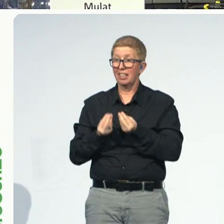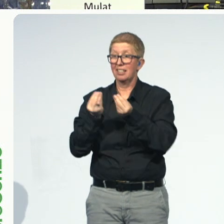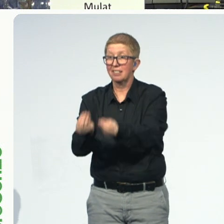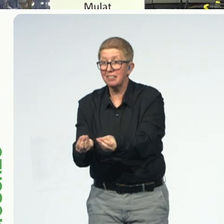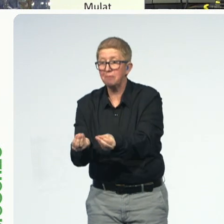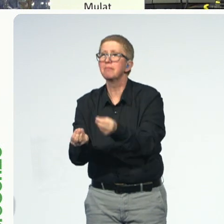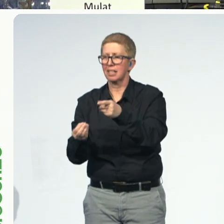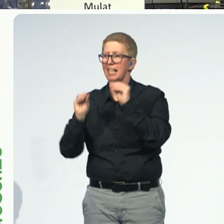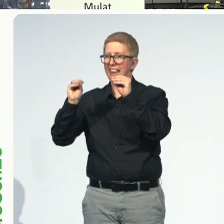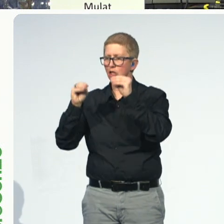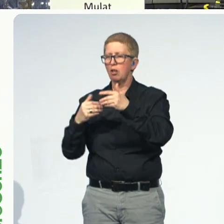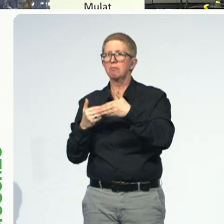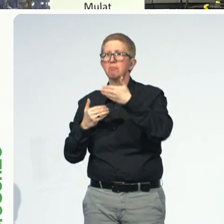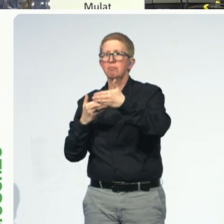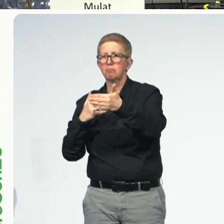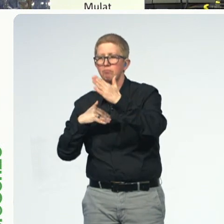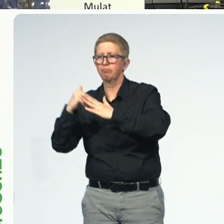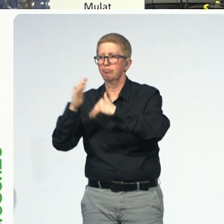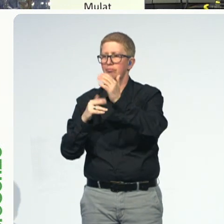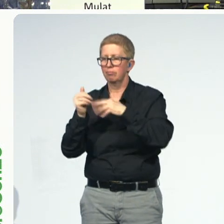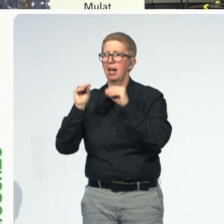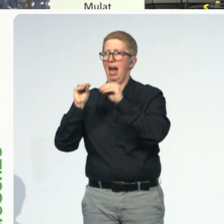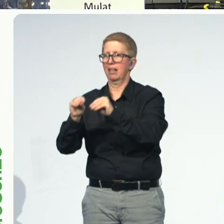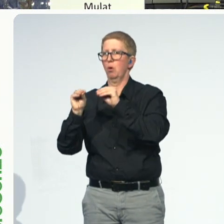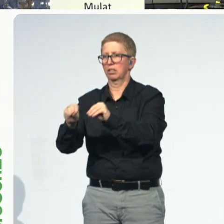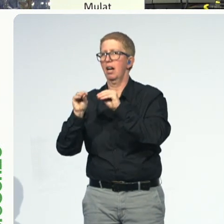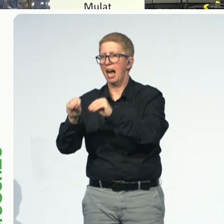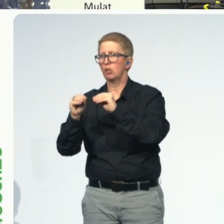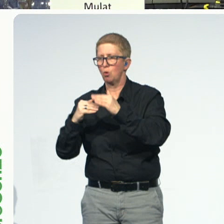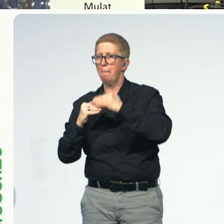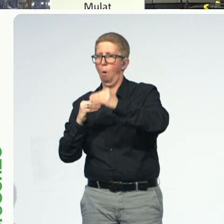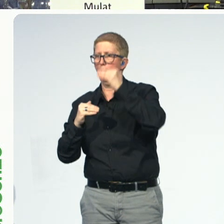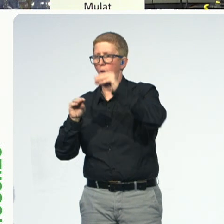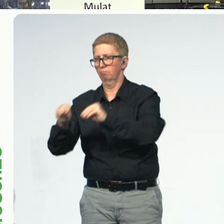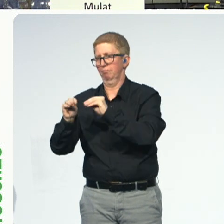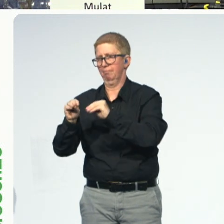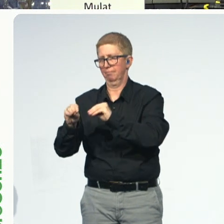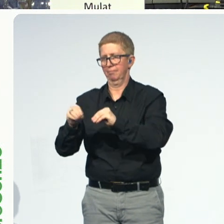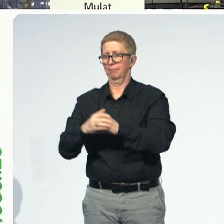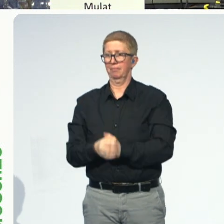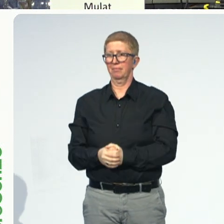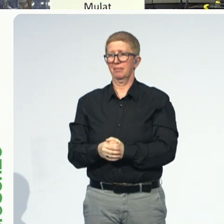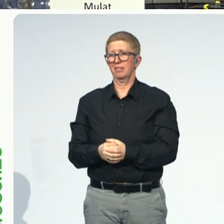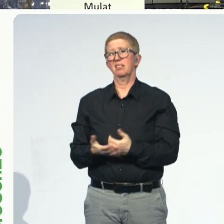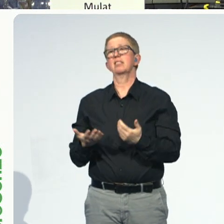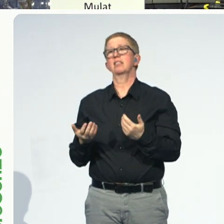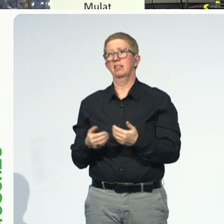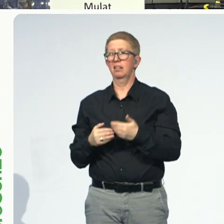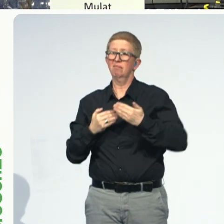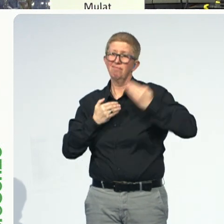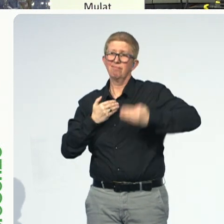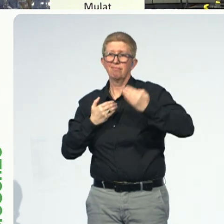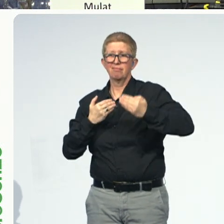teachers return back, so they go home to the rural areas, so walk long distances and get